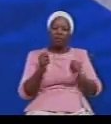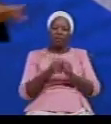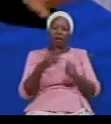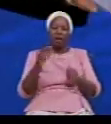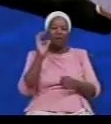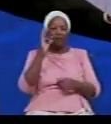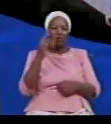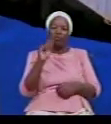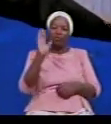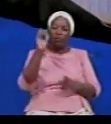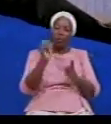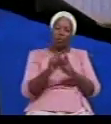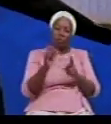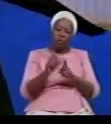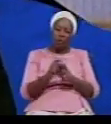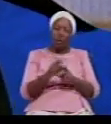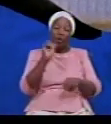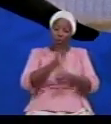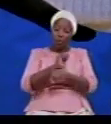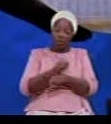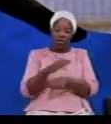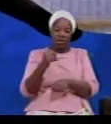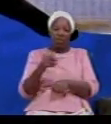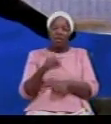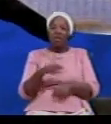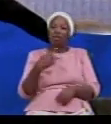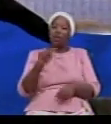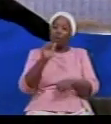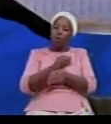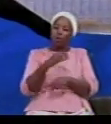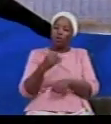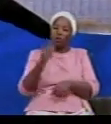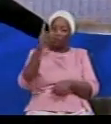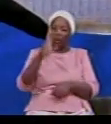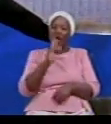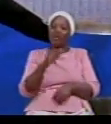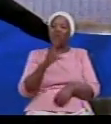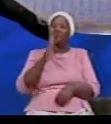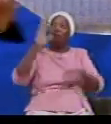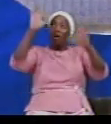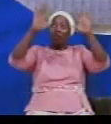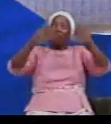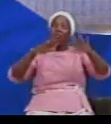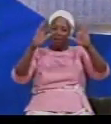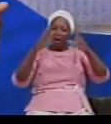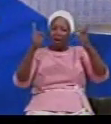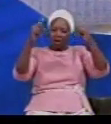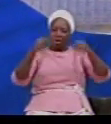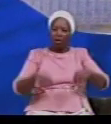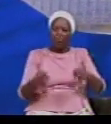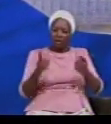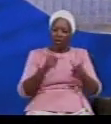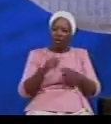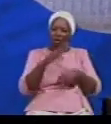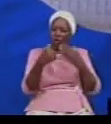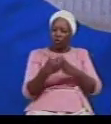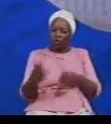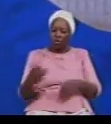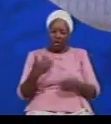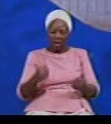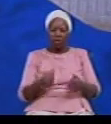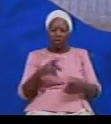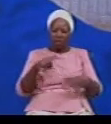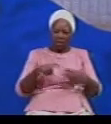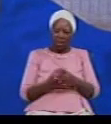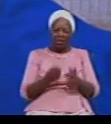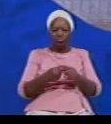works. The works of God. As the rains come, all those things, they grow, you know,